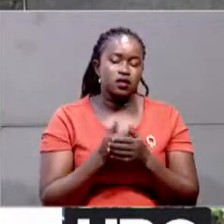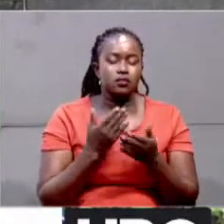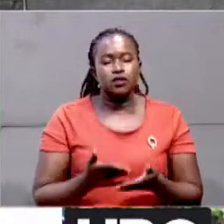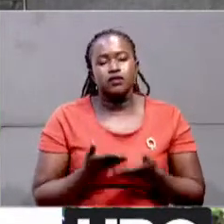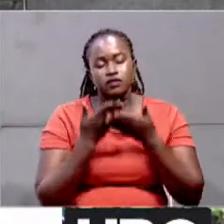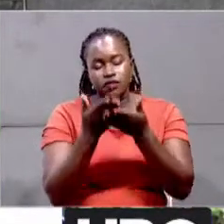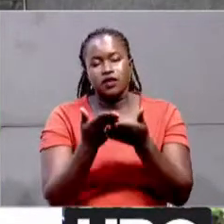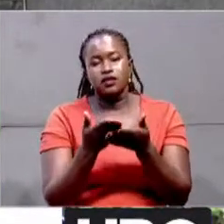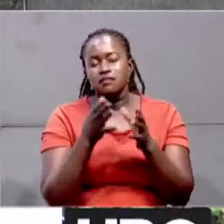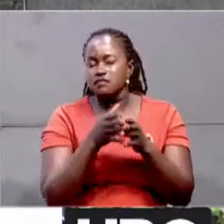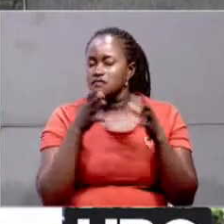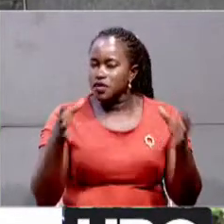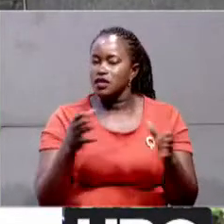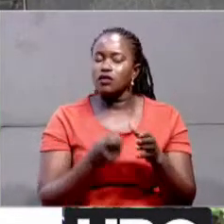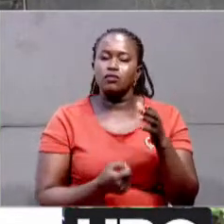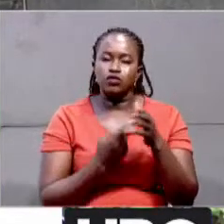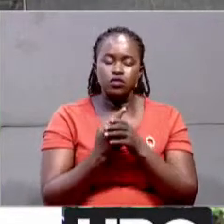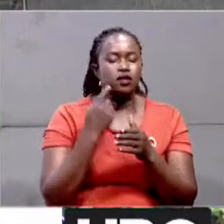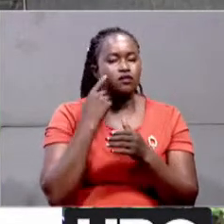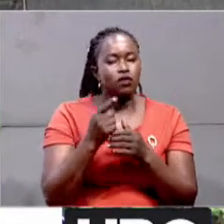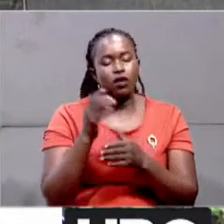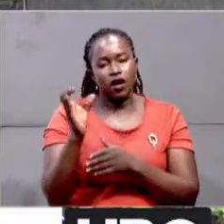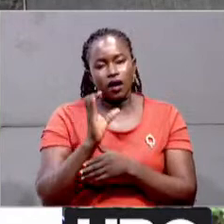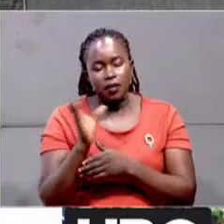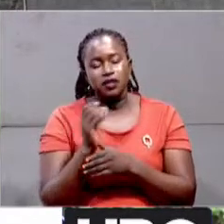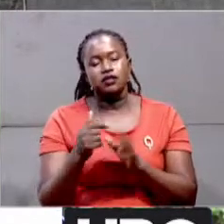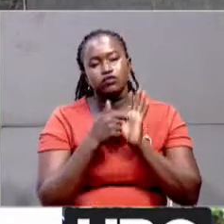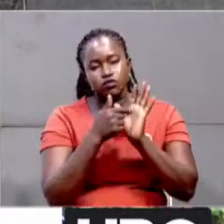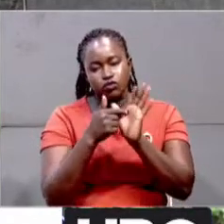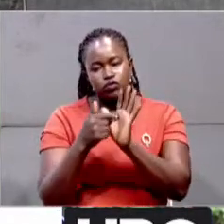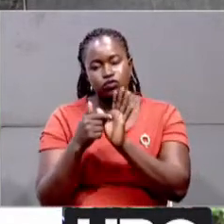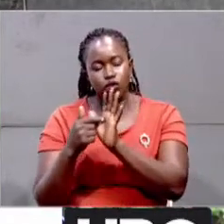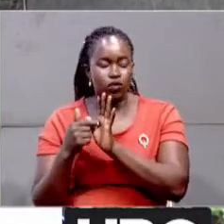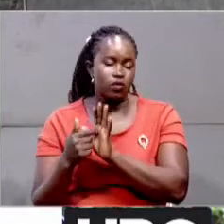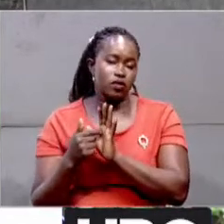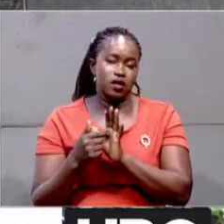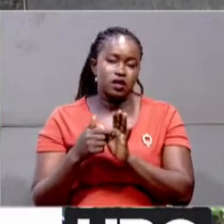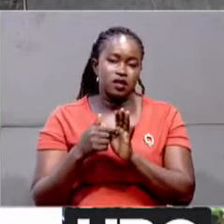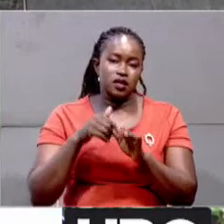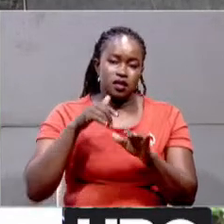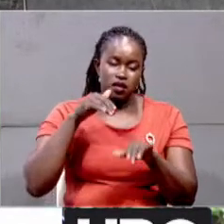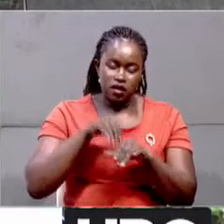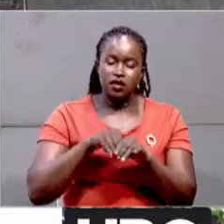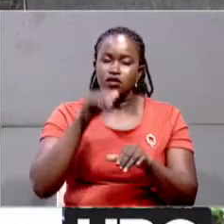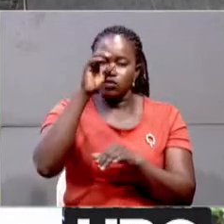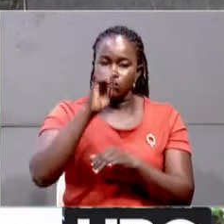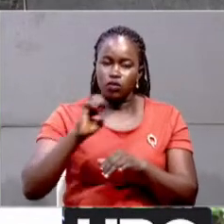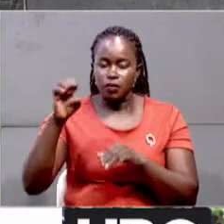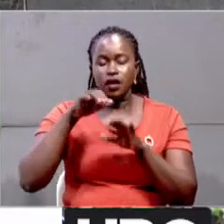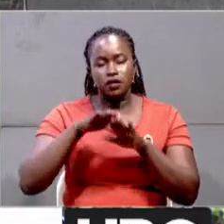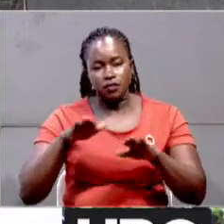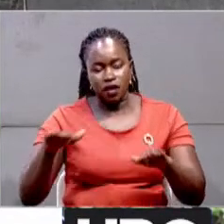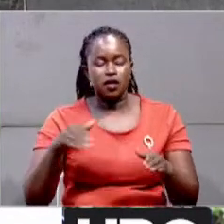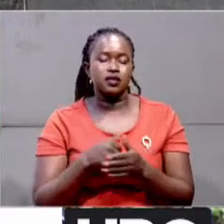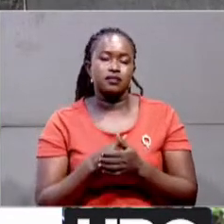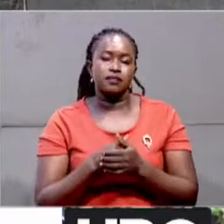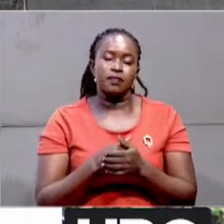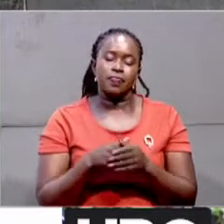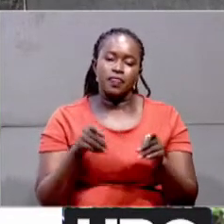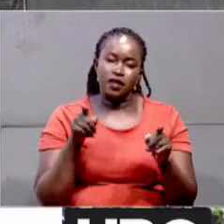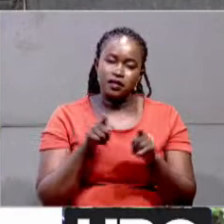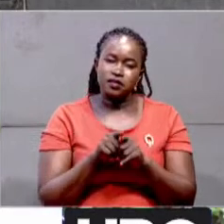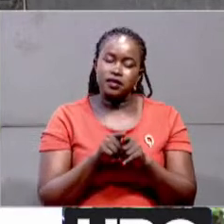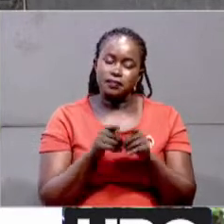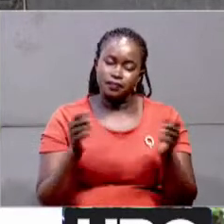tremendous opportunity for Ugandan companies to showcase themselves on European markets. We look forward to working closely with Uganda